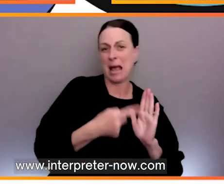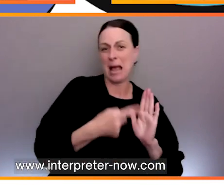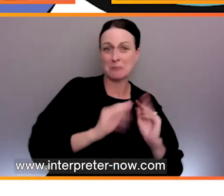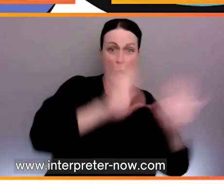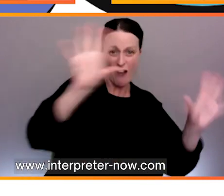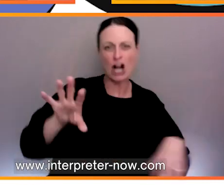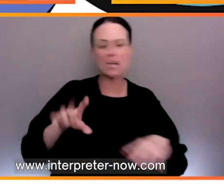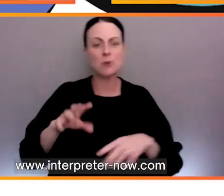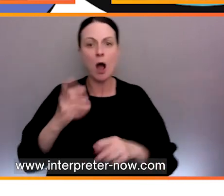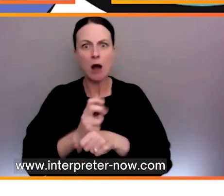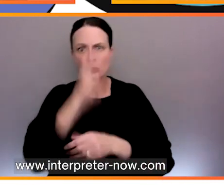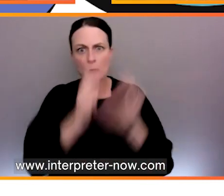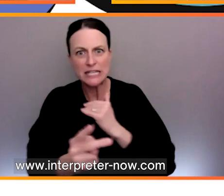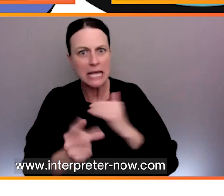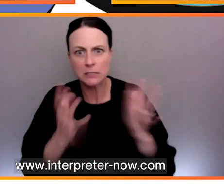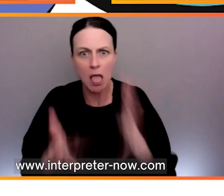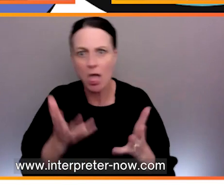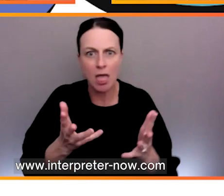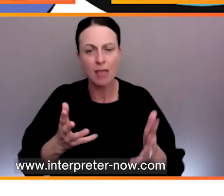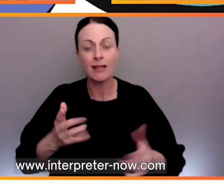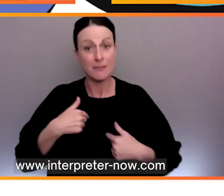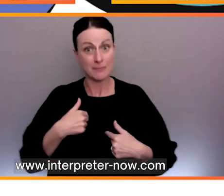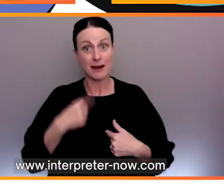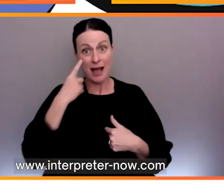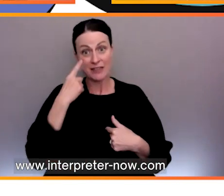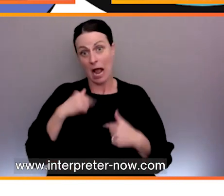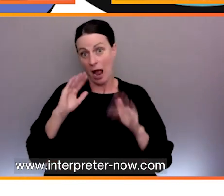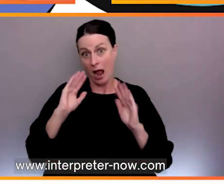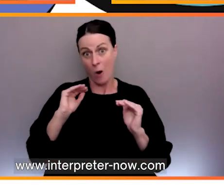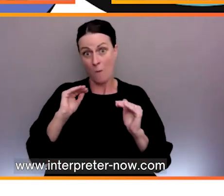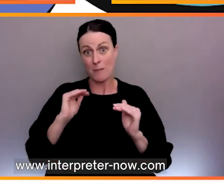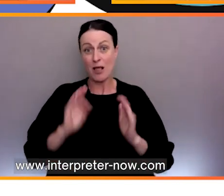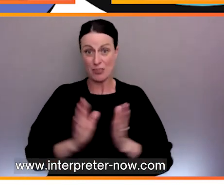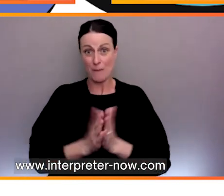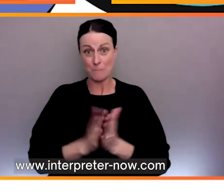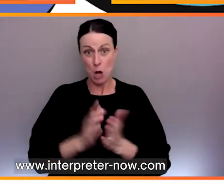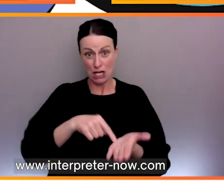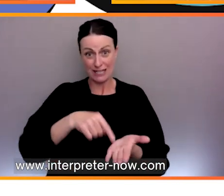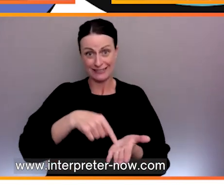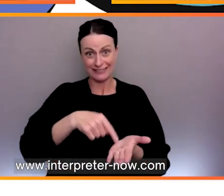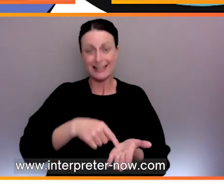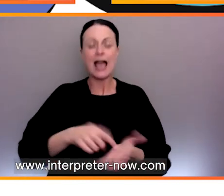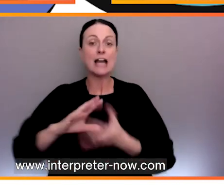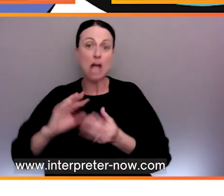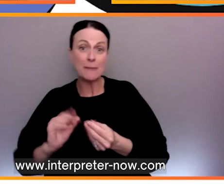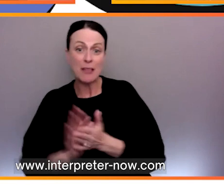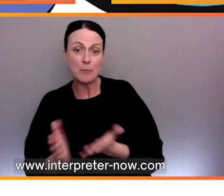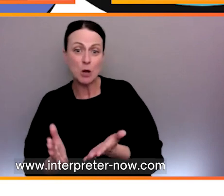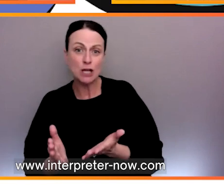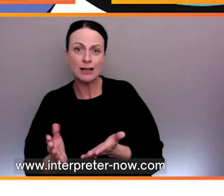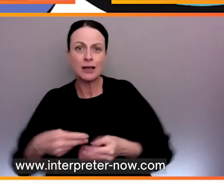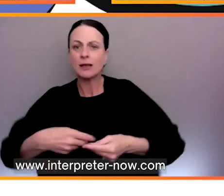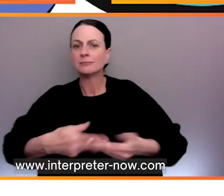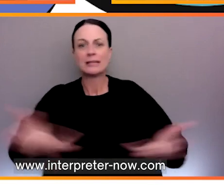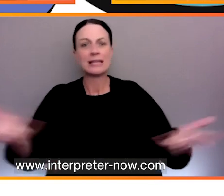similarly, there's a fine line, and the microaggressions can turn into bullying if they're executed over time, absolutely, or